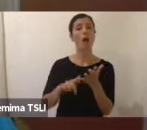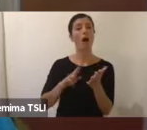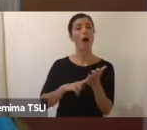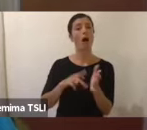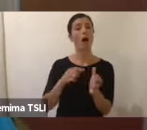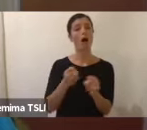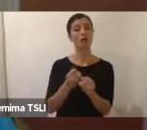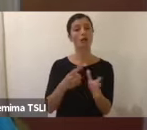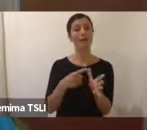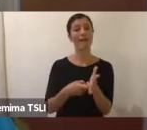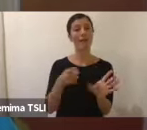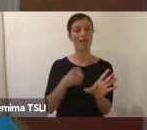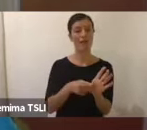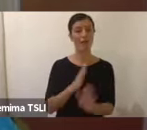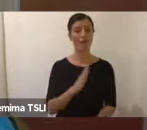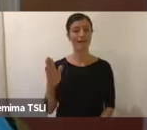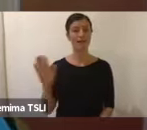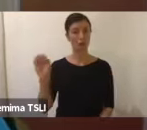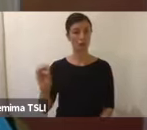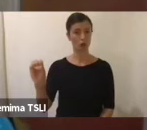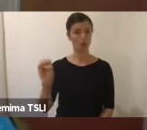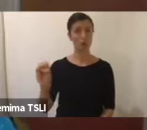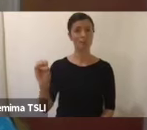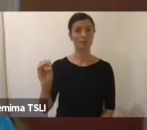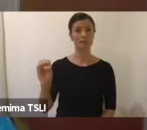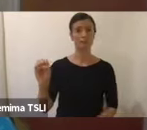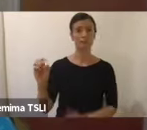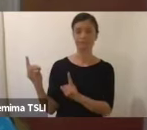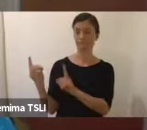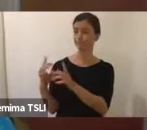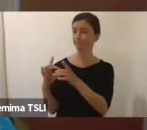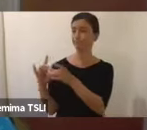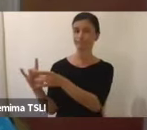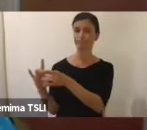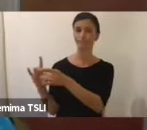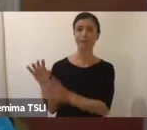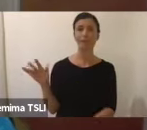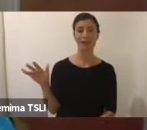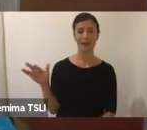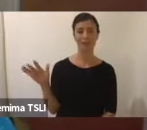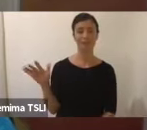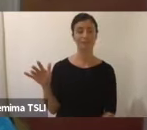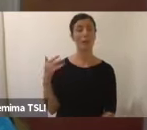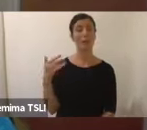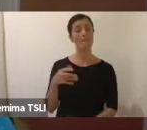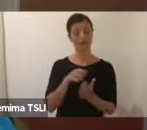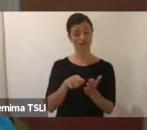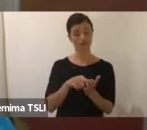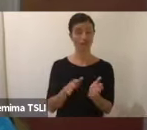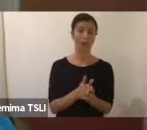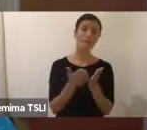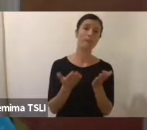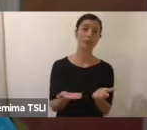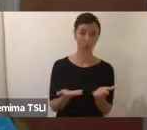of eastern europe he has written a number of books on buddhism including the buddhist vision buddhism and friendship and sangharachata